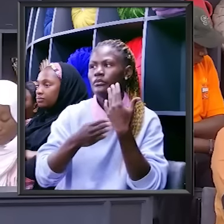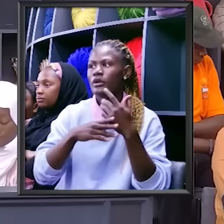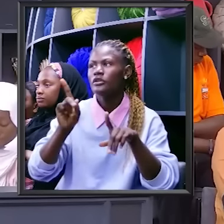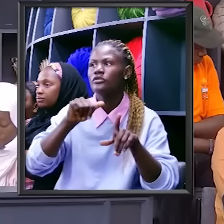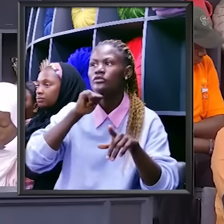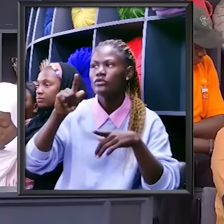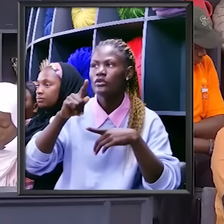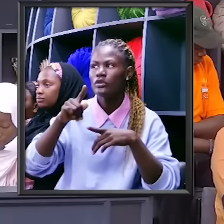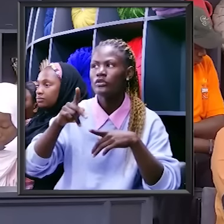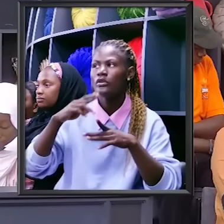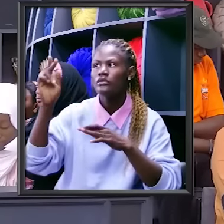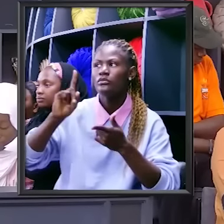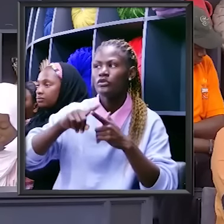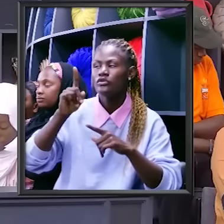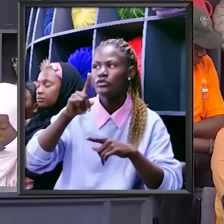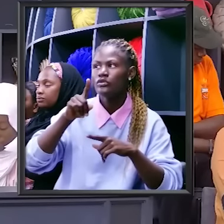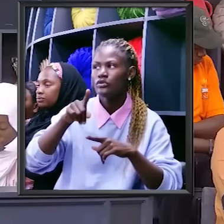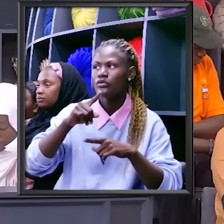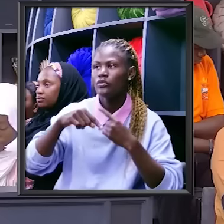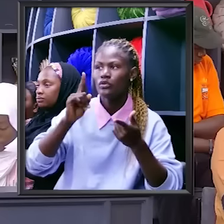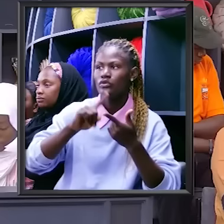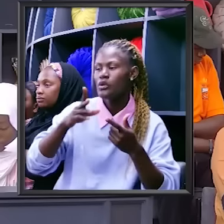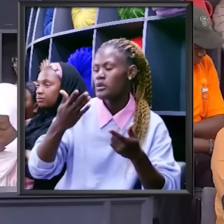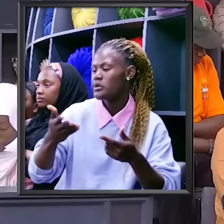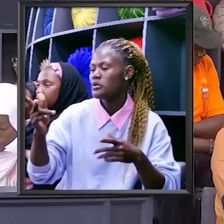to Consumer Protection.